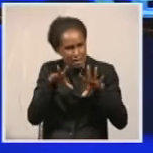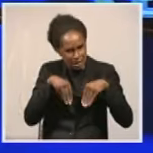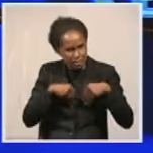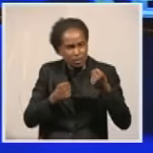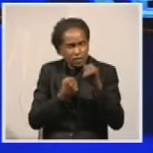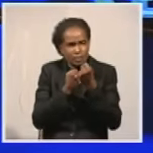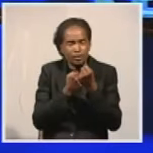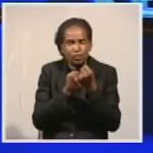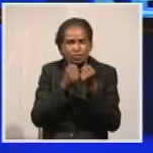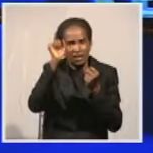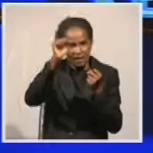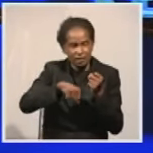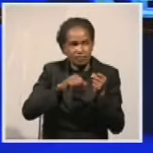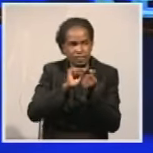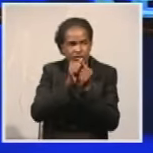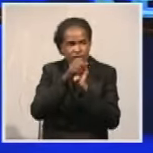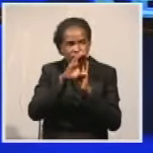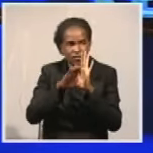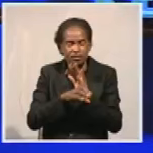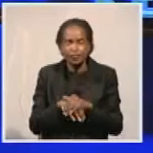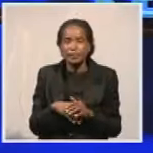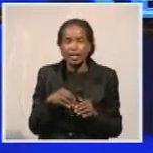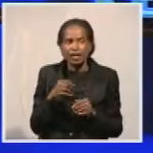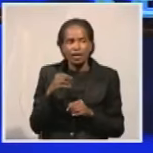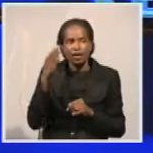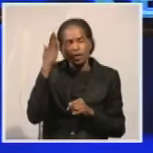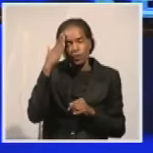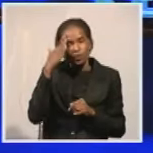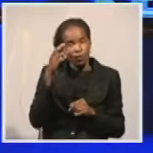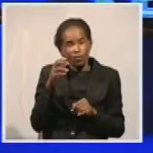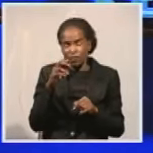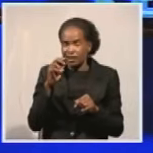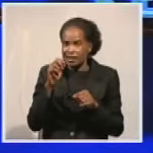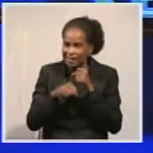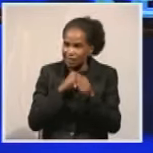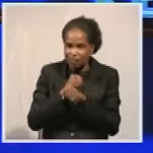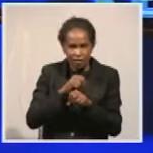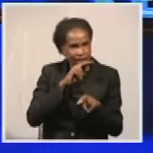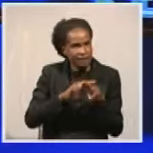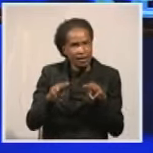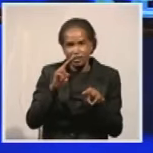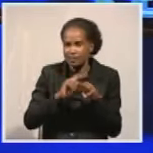You know, years fly by without you knowing. And